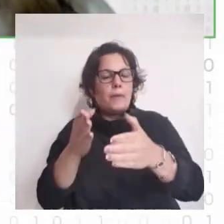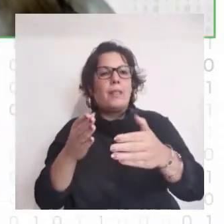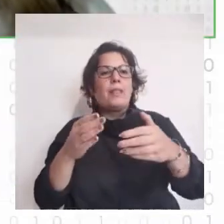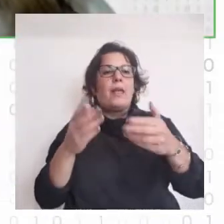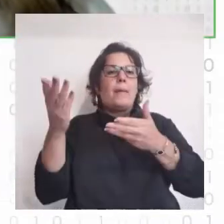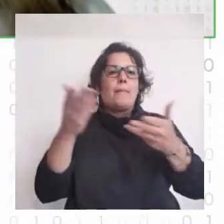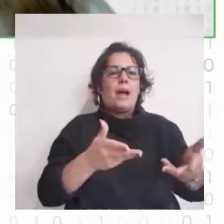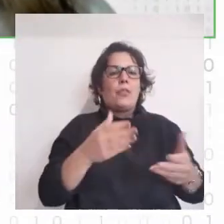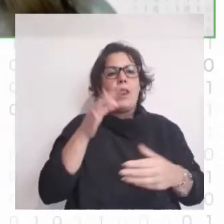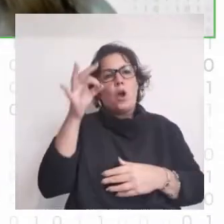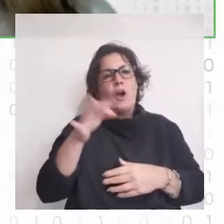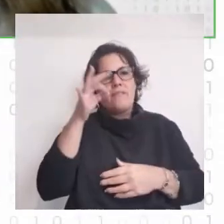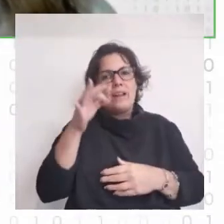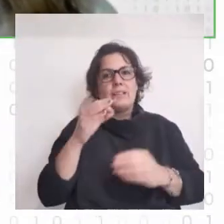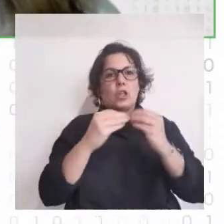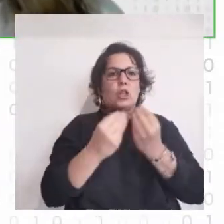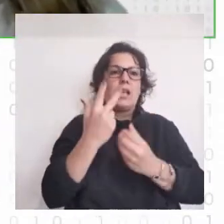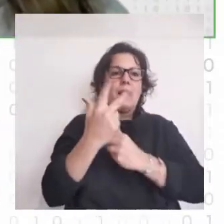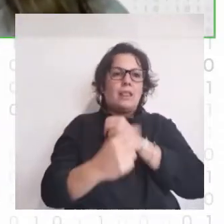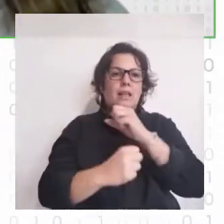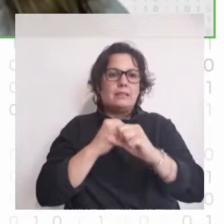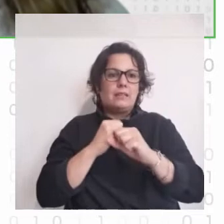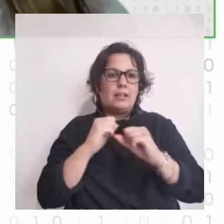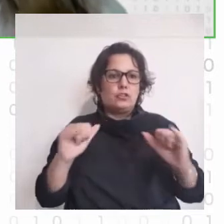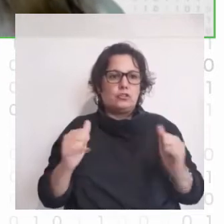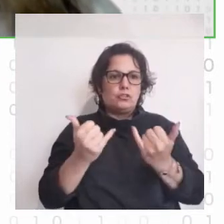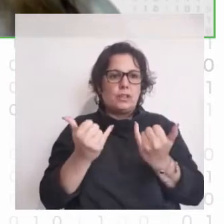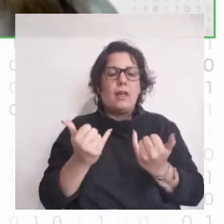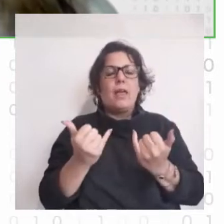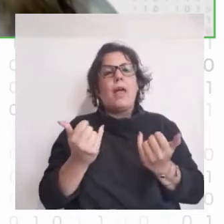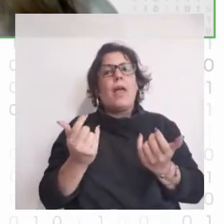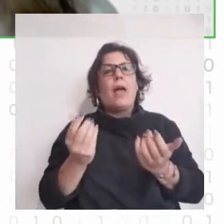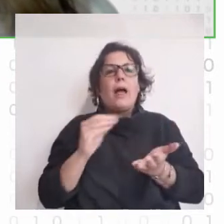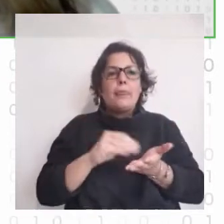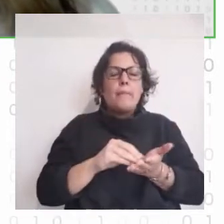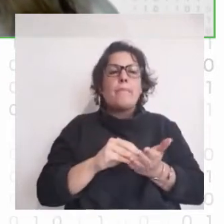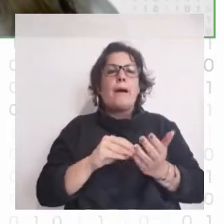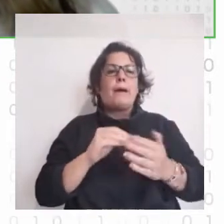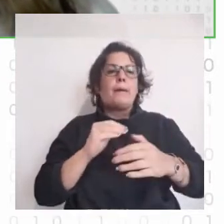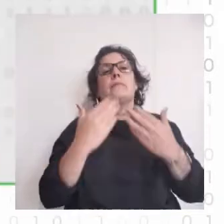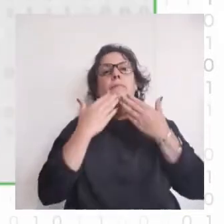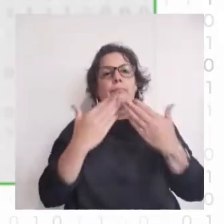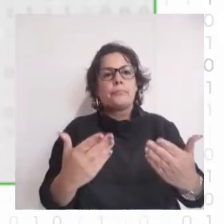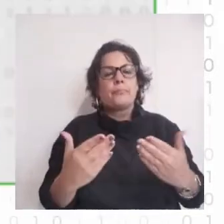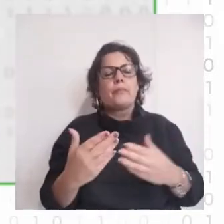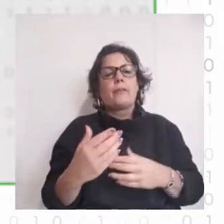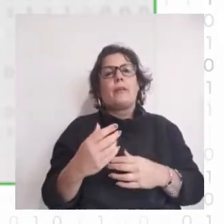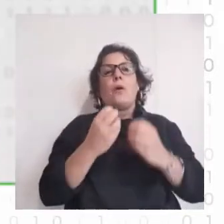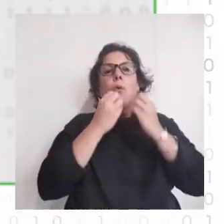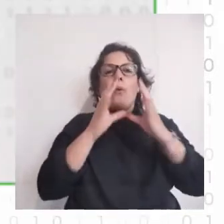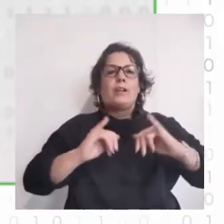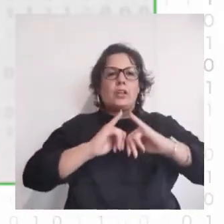staterialist aquel of for five years now, and they are going to be moderated this first demamous segment. Good morning.